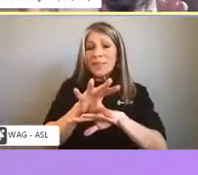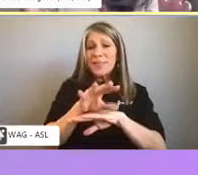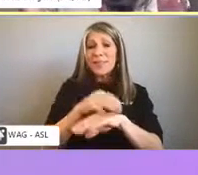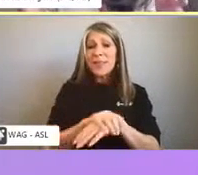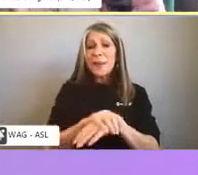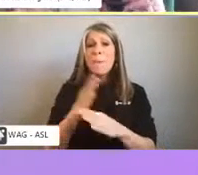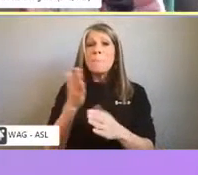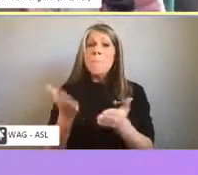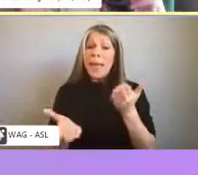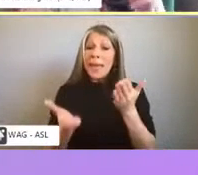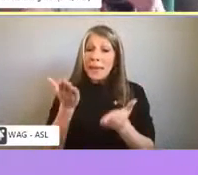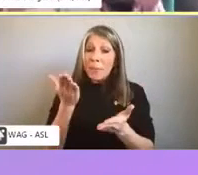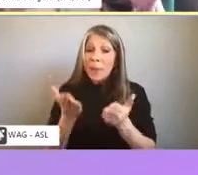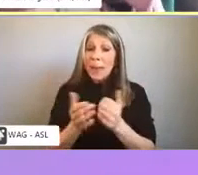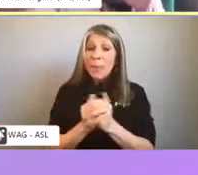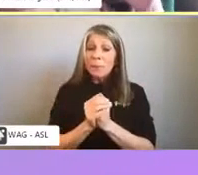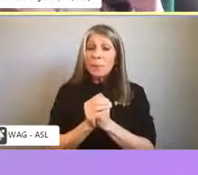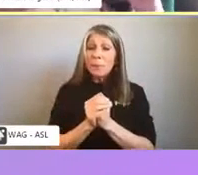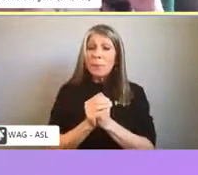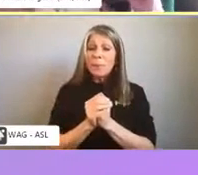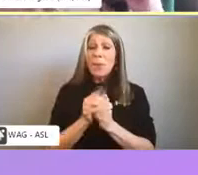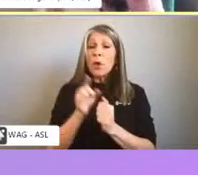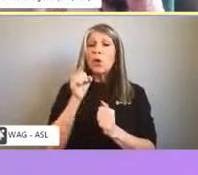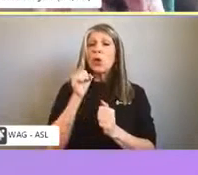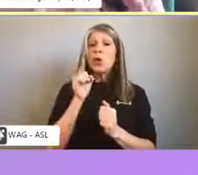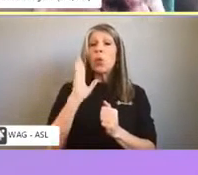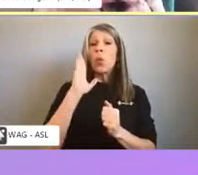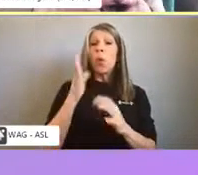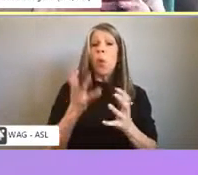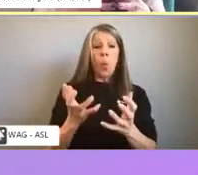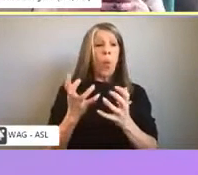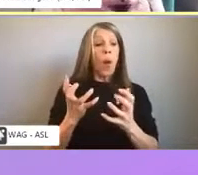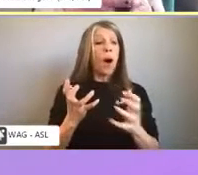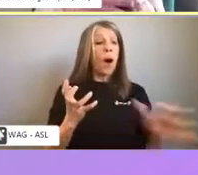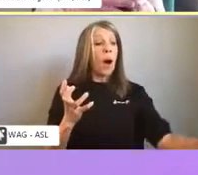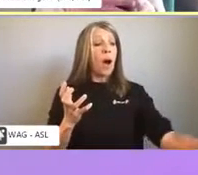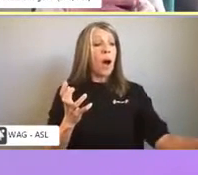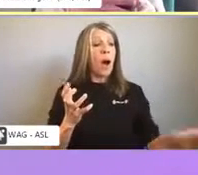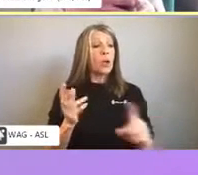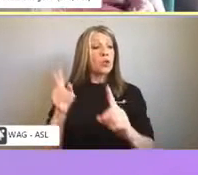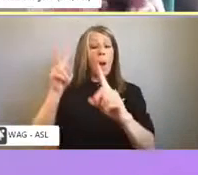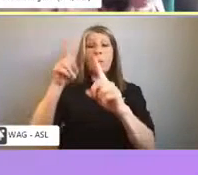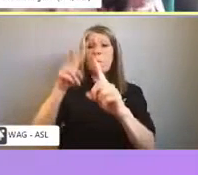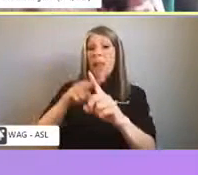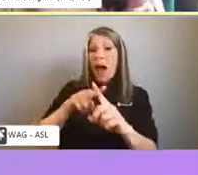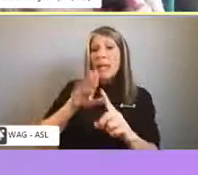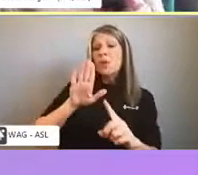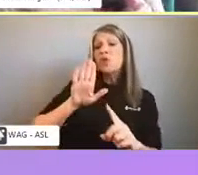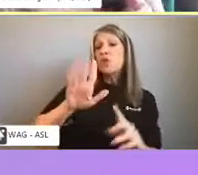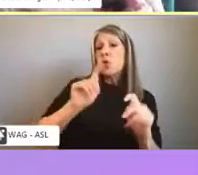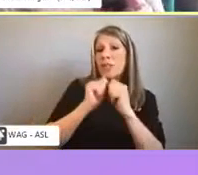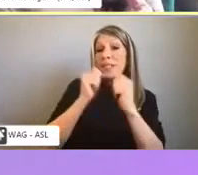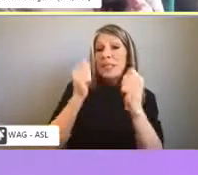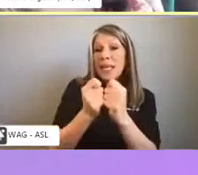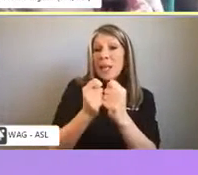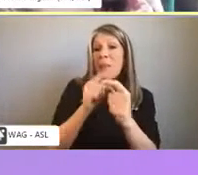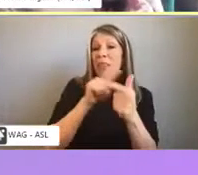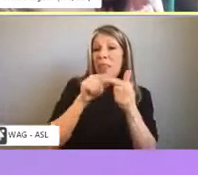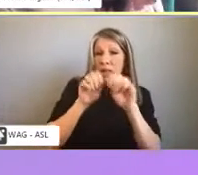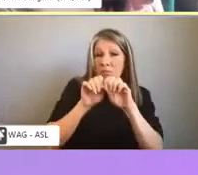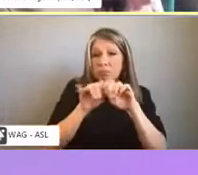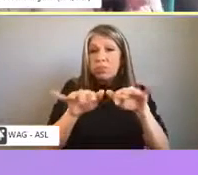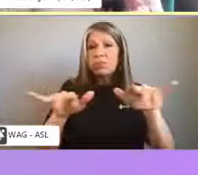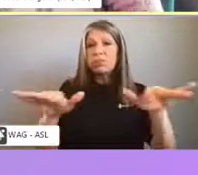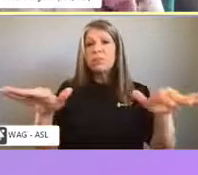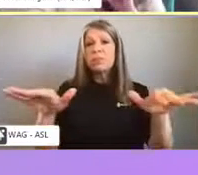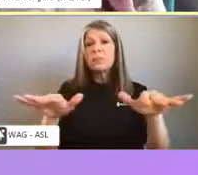Or maybe, you're going to want to apply it to your team and then spread it out. Again,